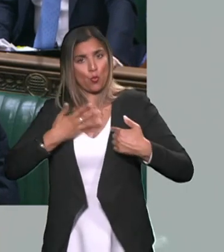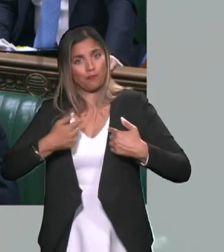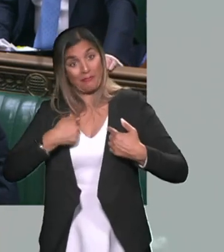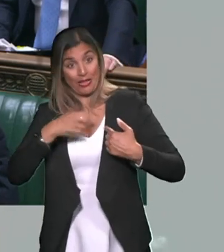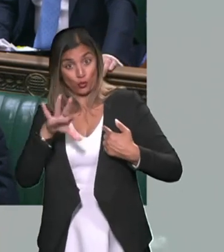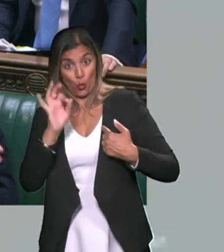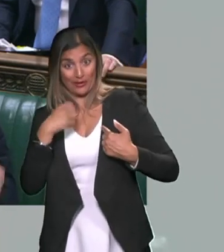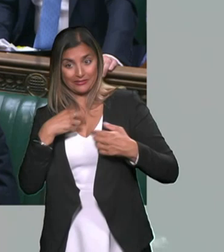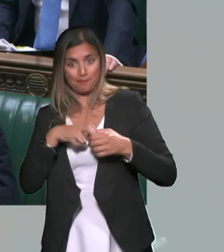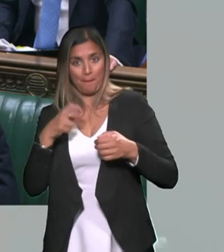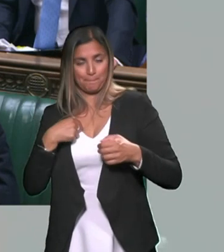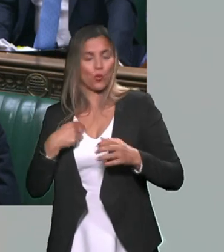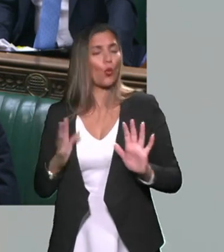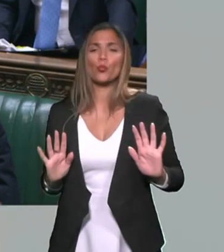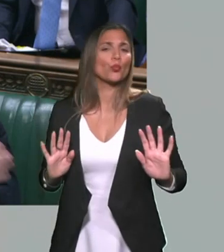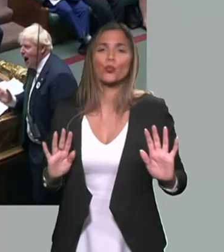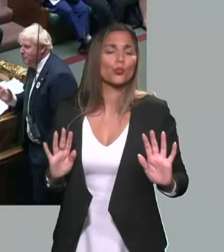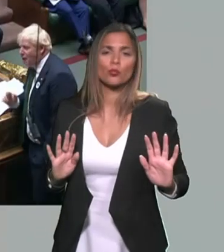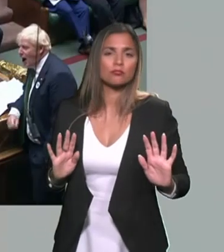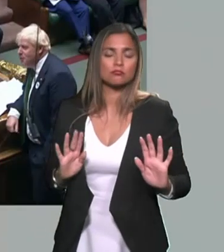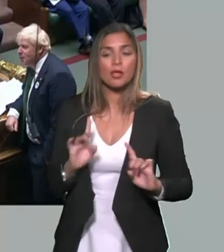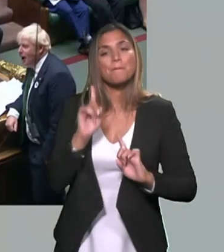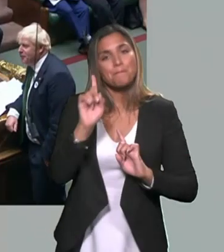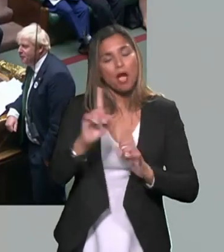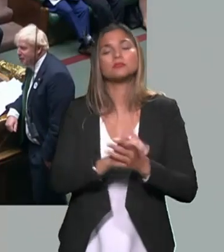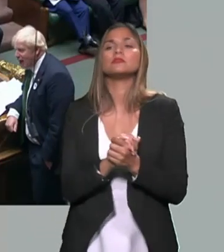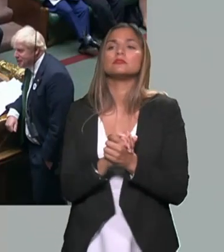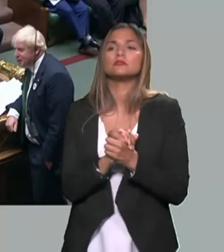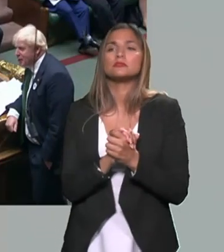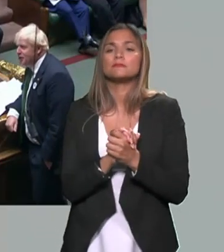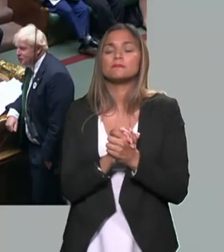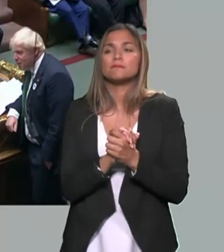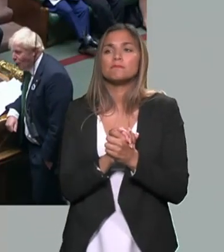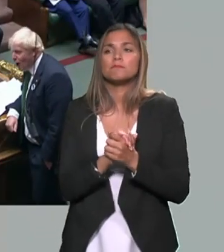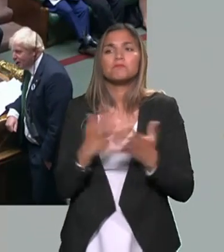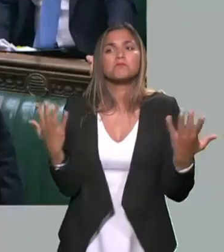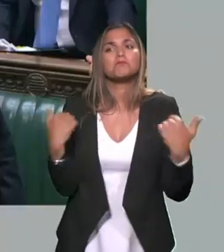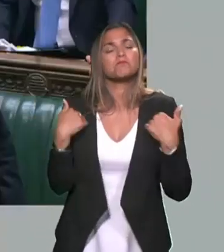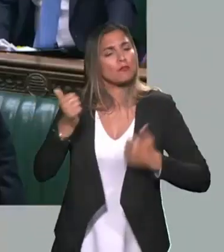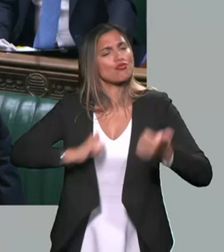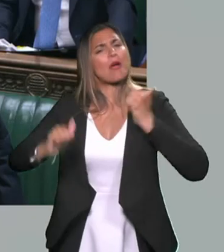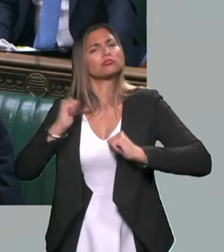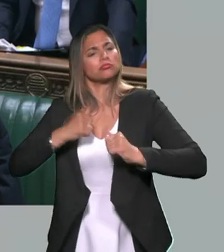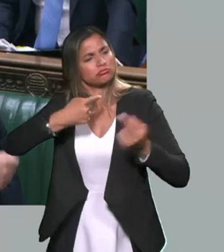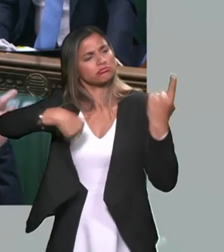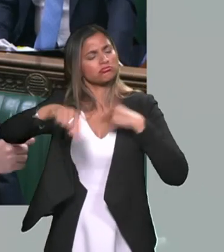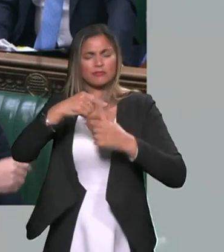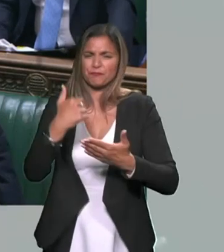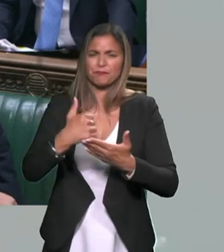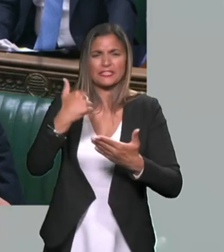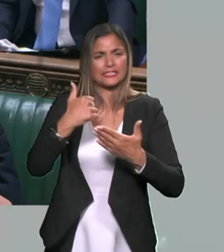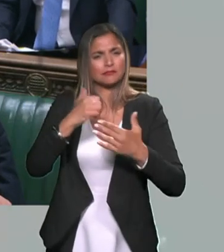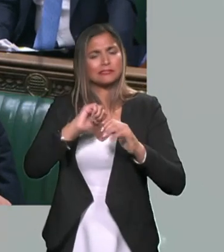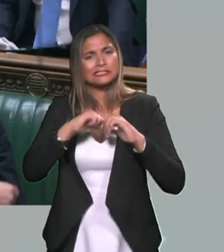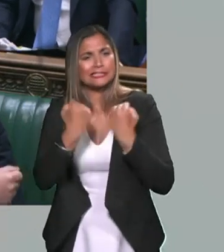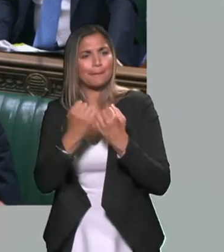it's absolutely true. But I am proud of the fantastic teamwork that has been involved in all of